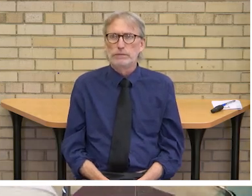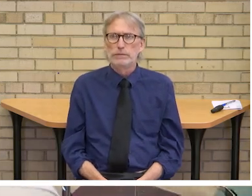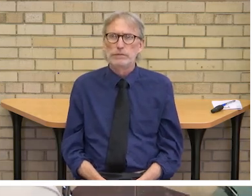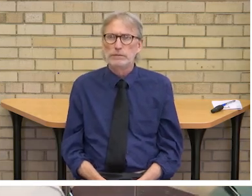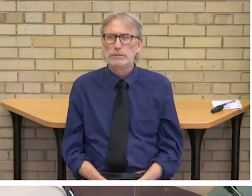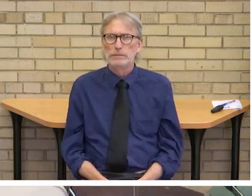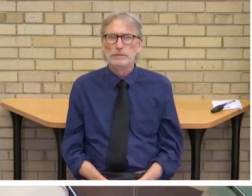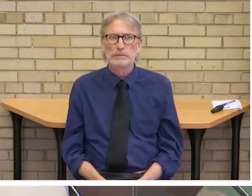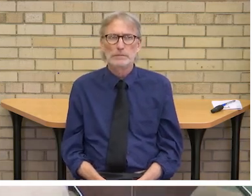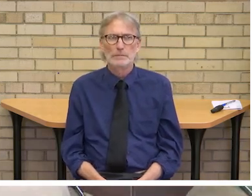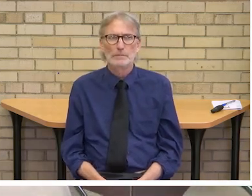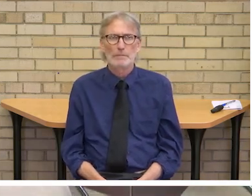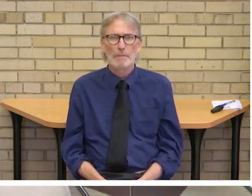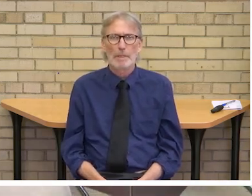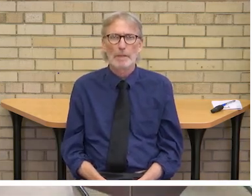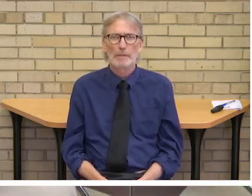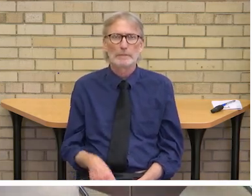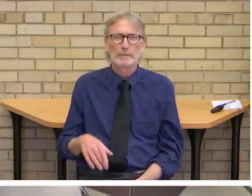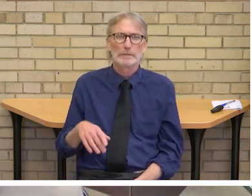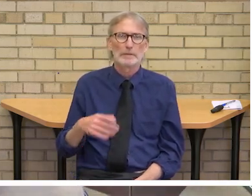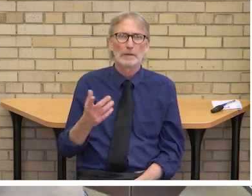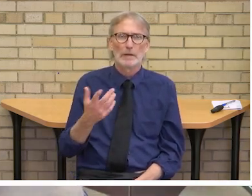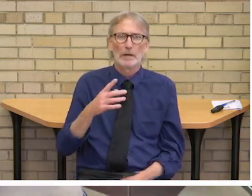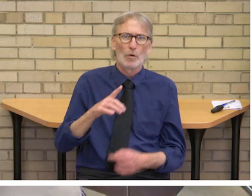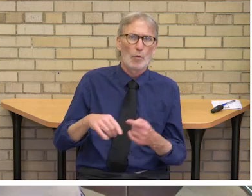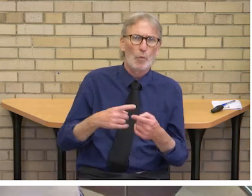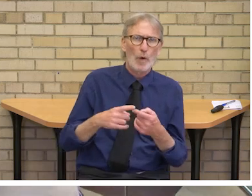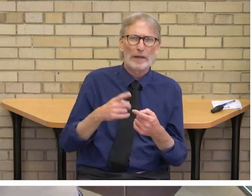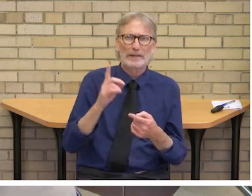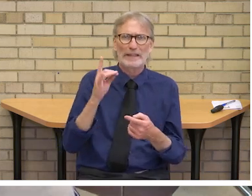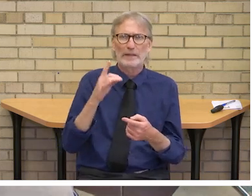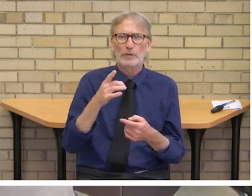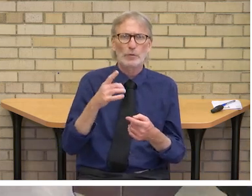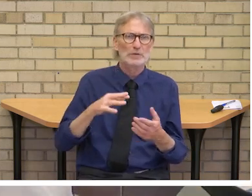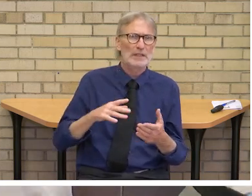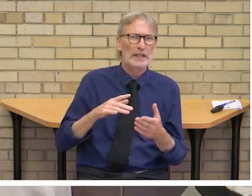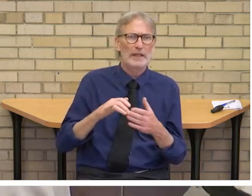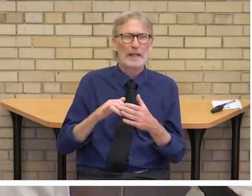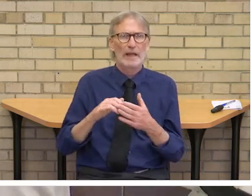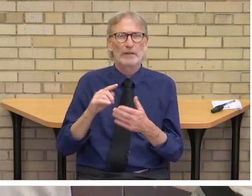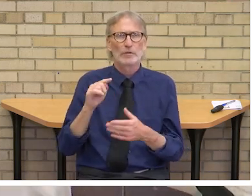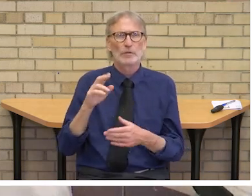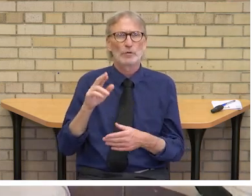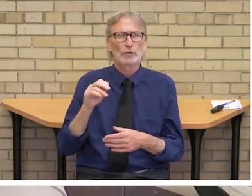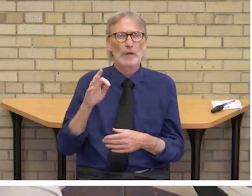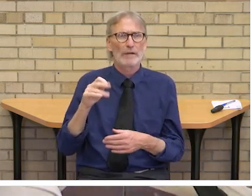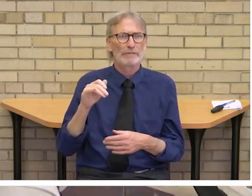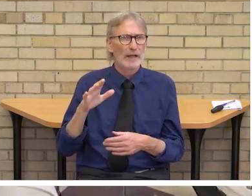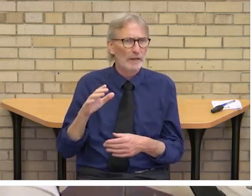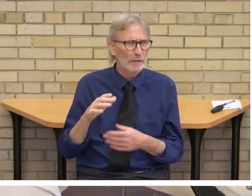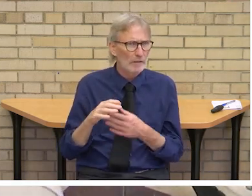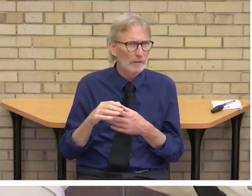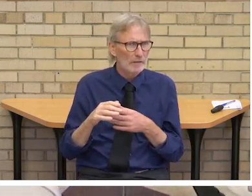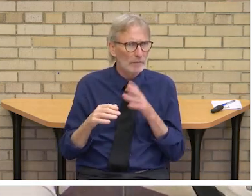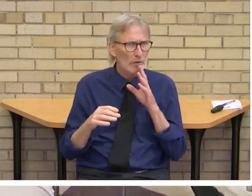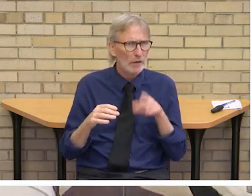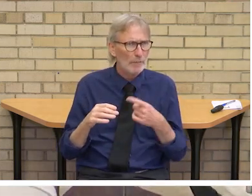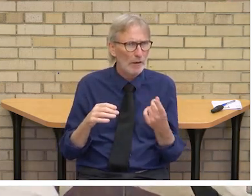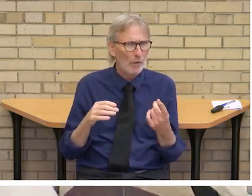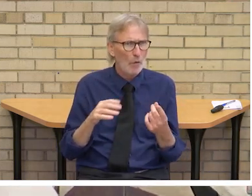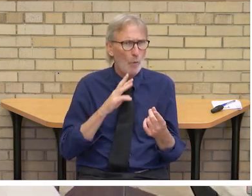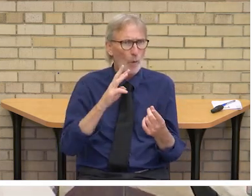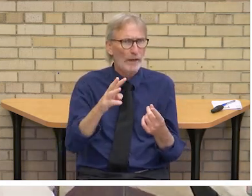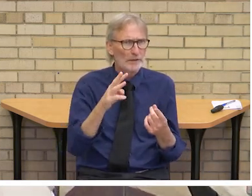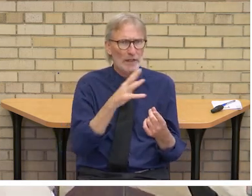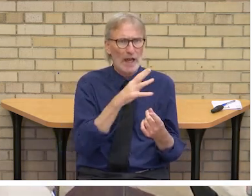Thank you. When was the traffic study done that you based the decision you only need one westbound lane? And what